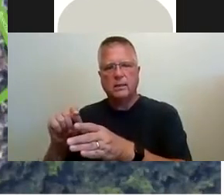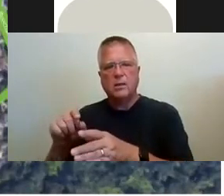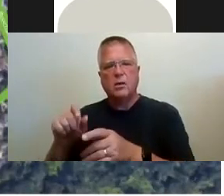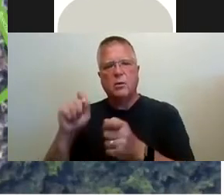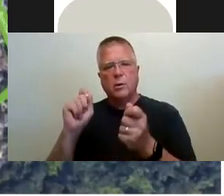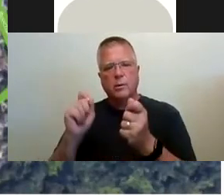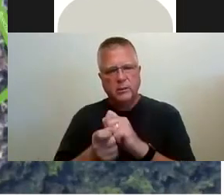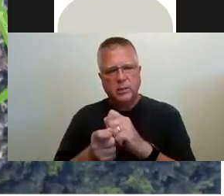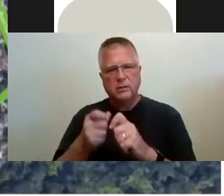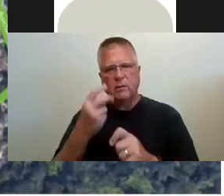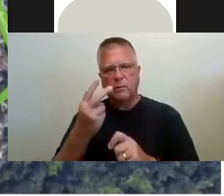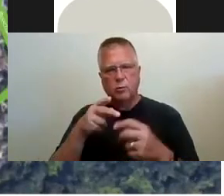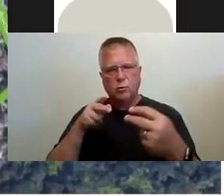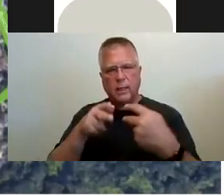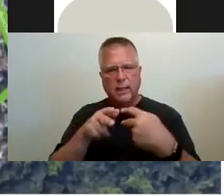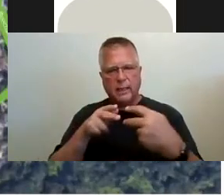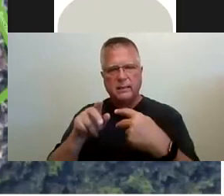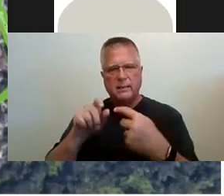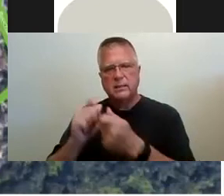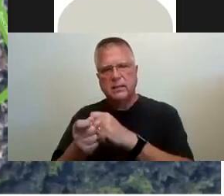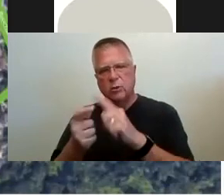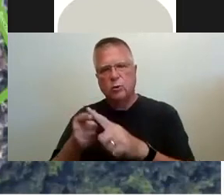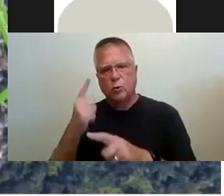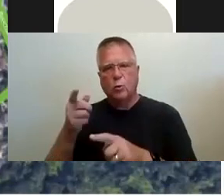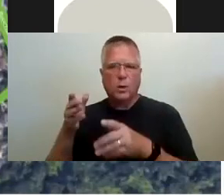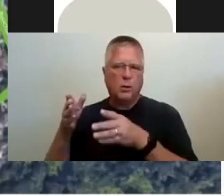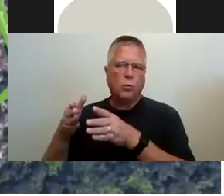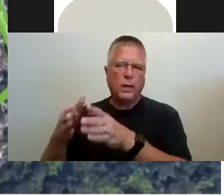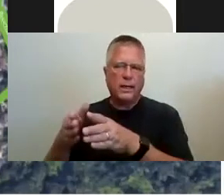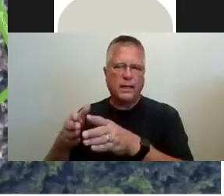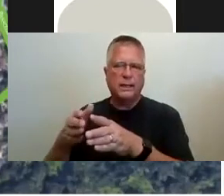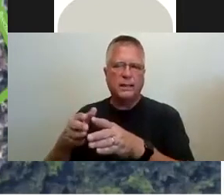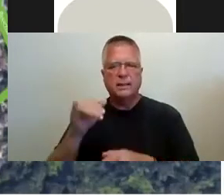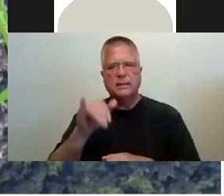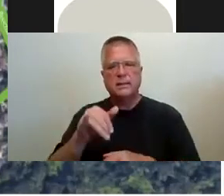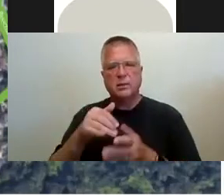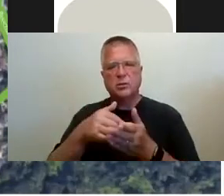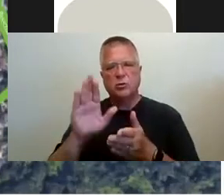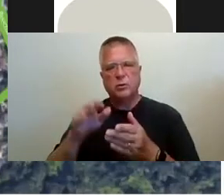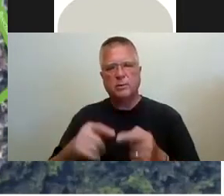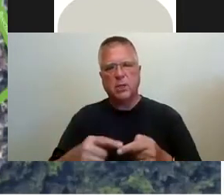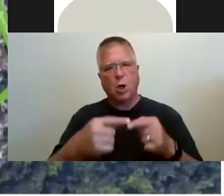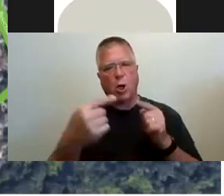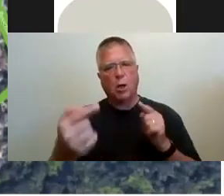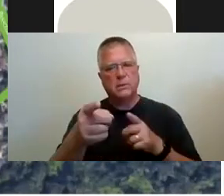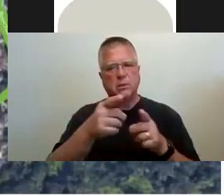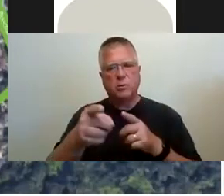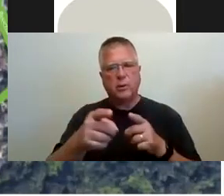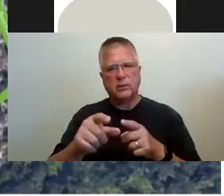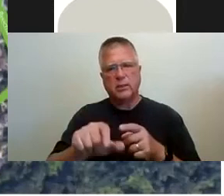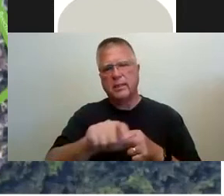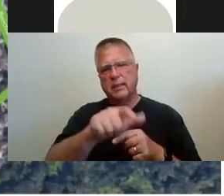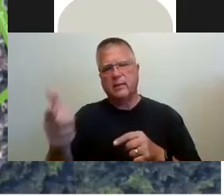way. So it would be shifting those trips that are going in the opposite direction down, either keeping